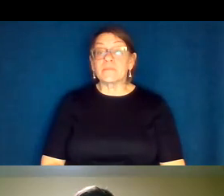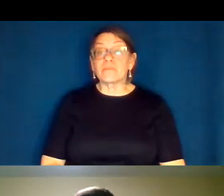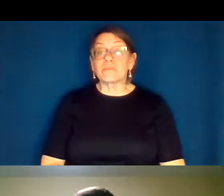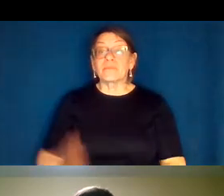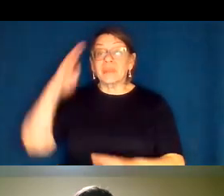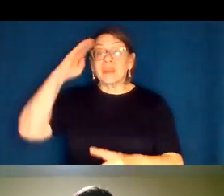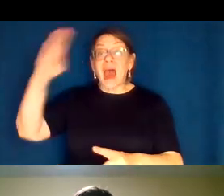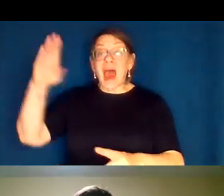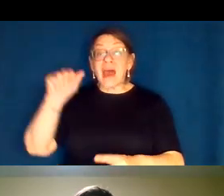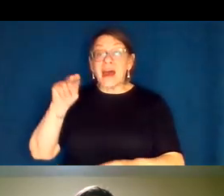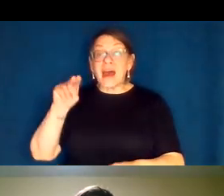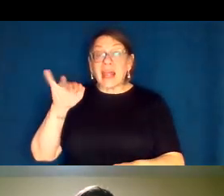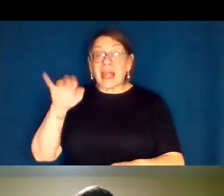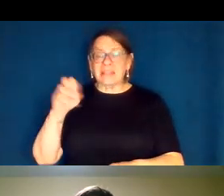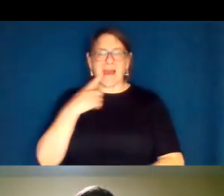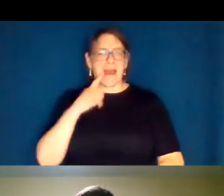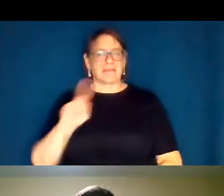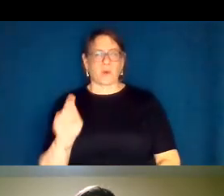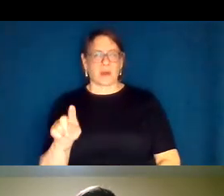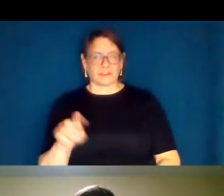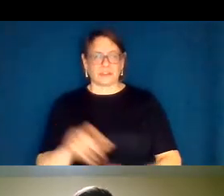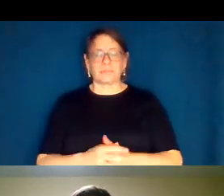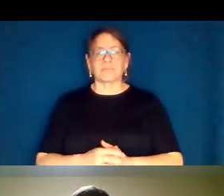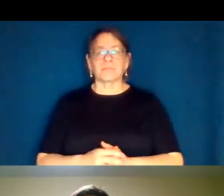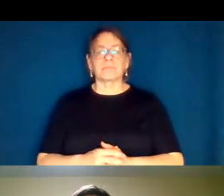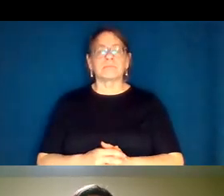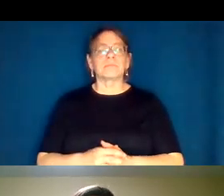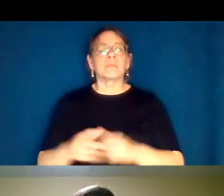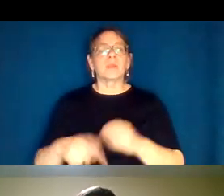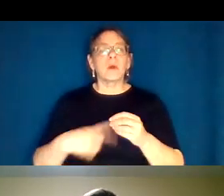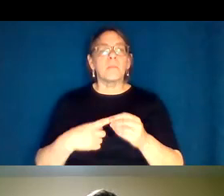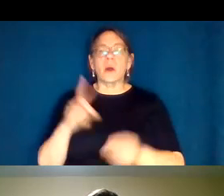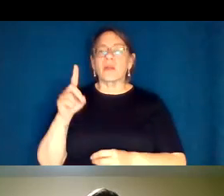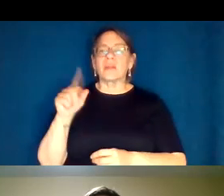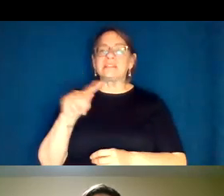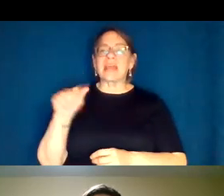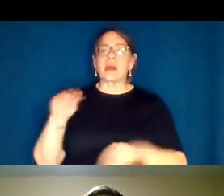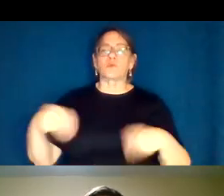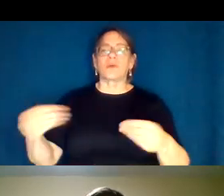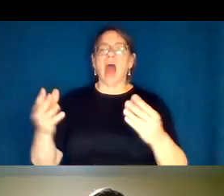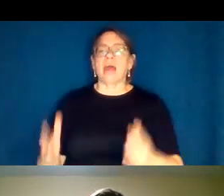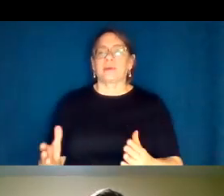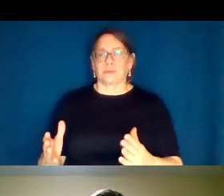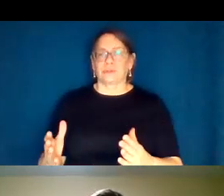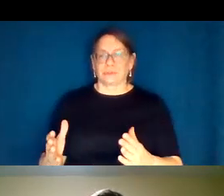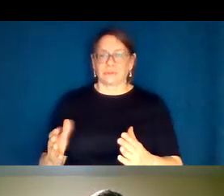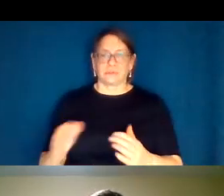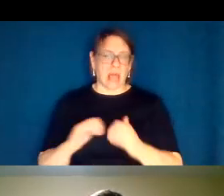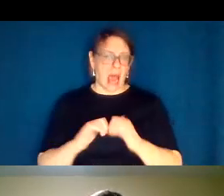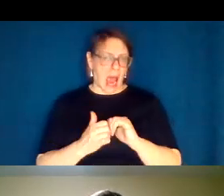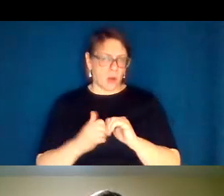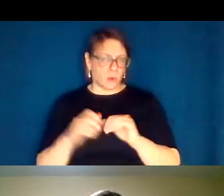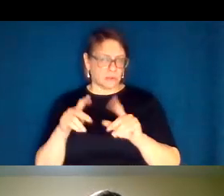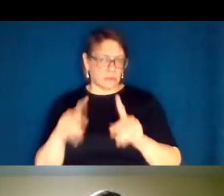Hi, Anise. I had a question Yeah. about the data providers. How does one become a